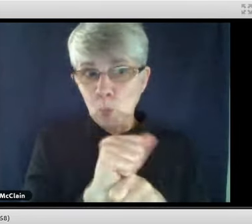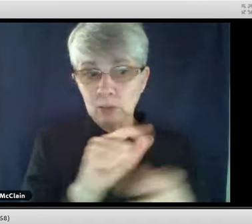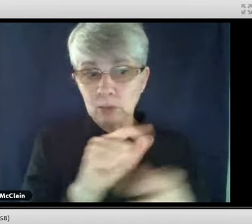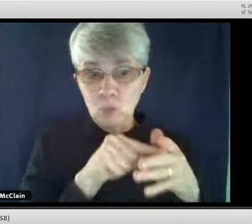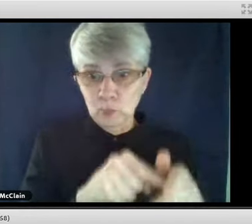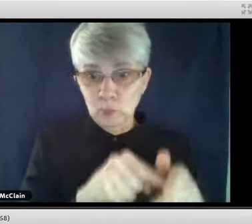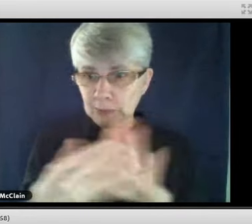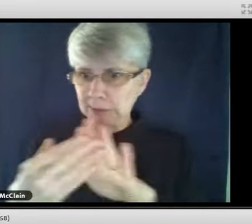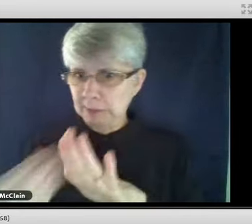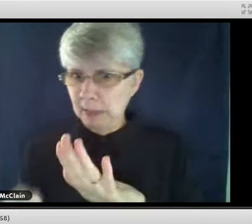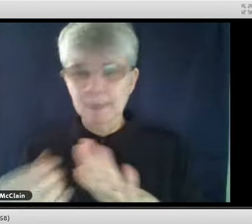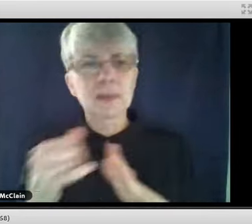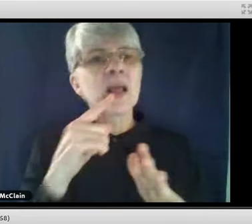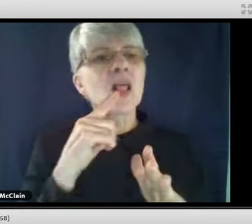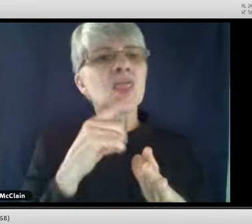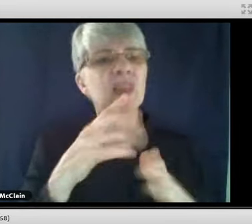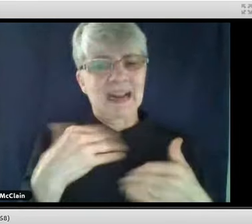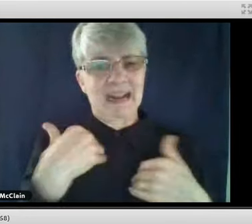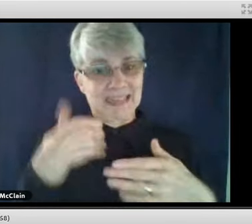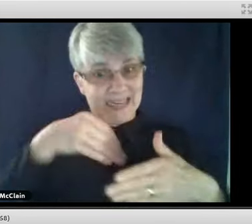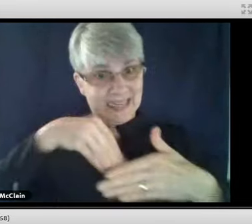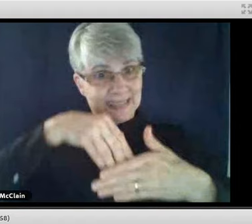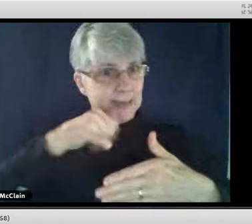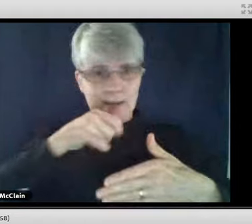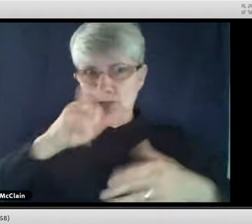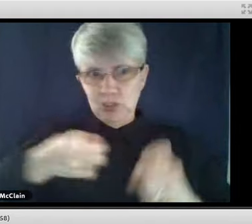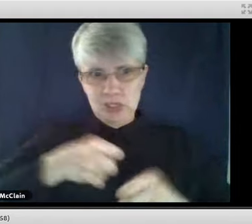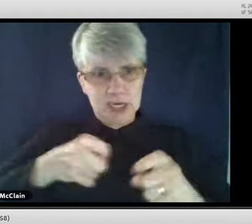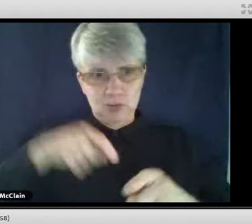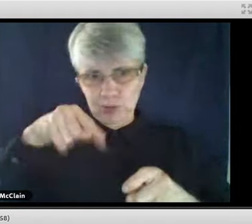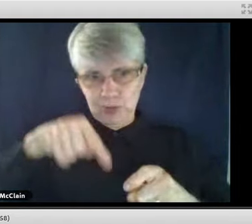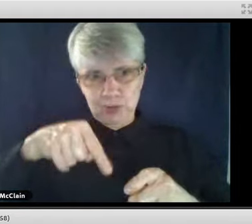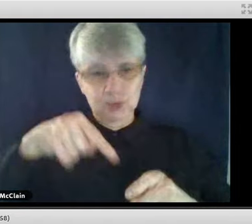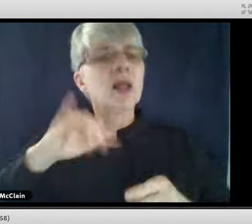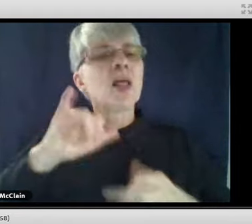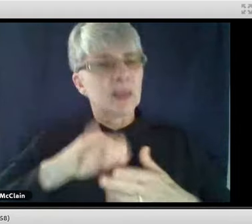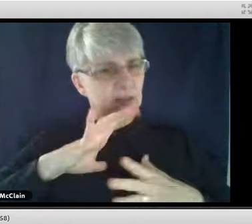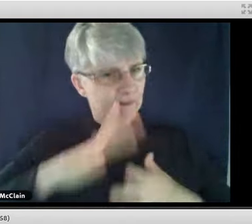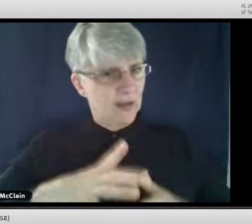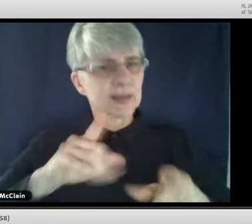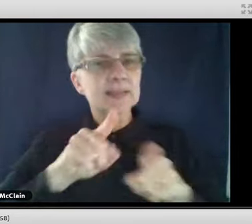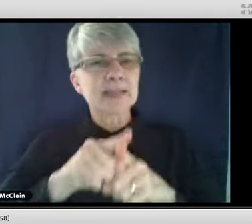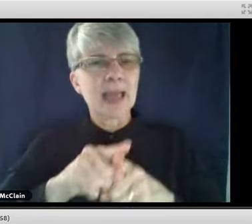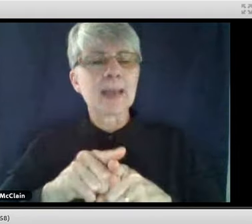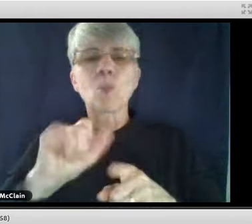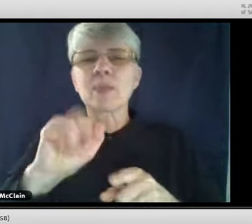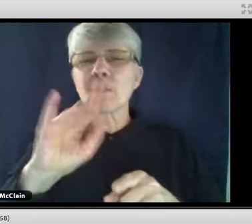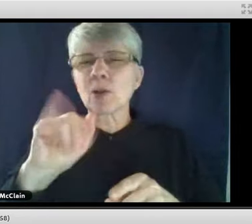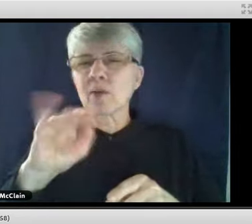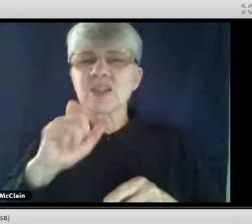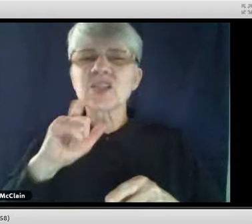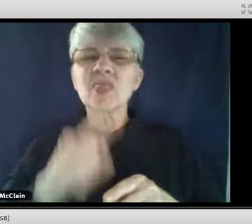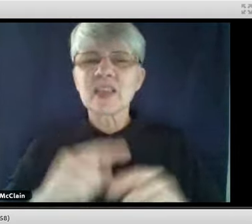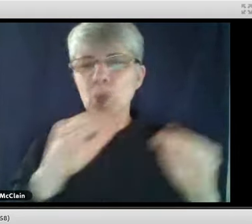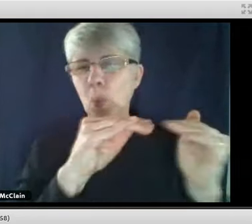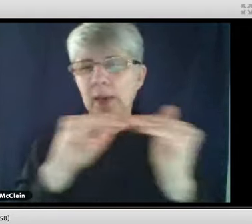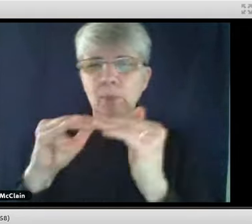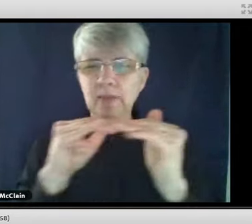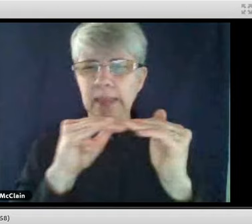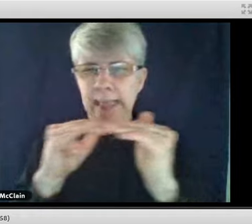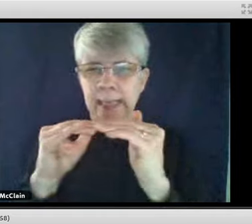expression, because the content is not changing. Yeah. So that's fine. So same thing with microform. All of these are what are called equivalent